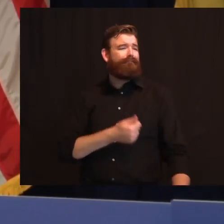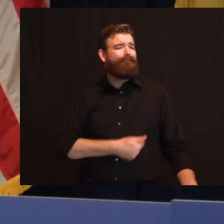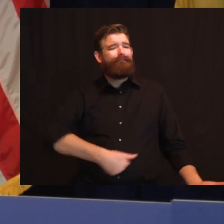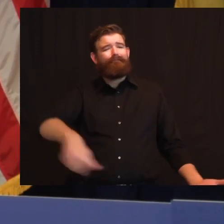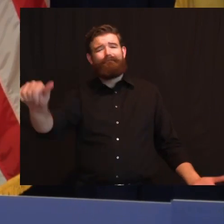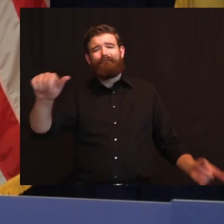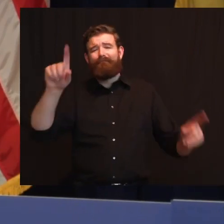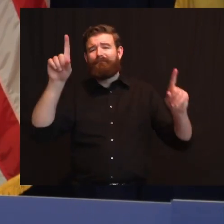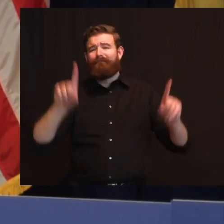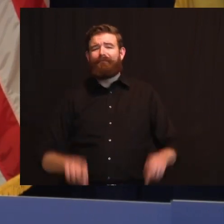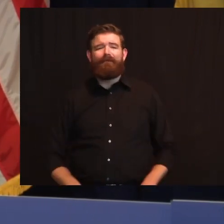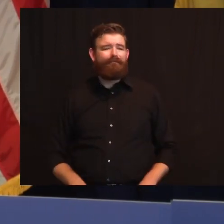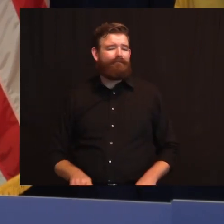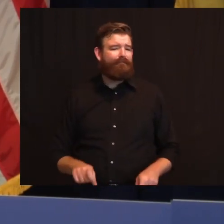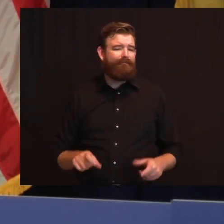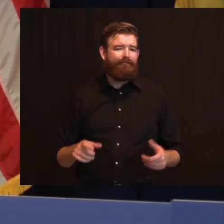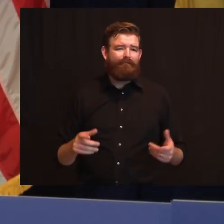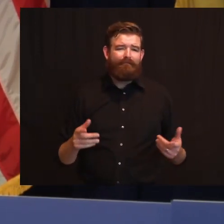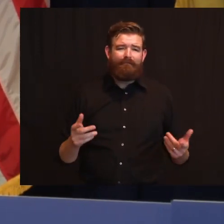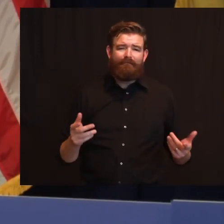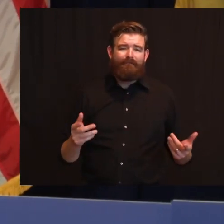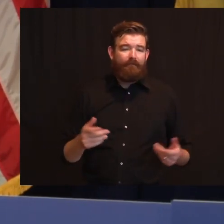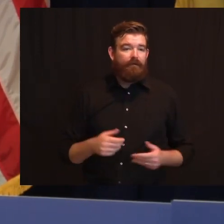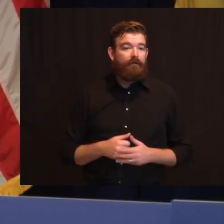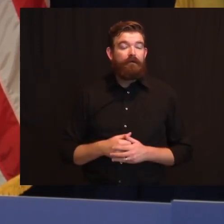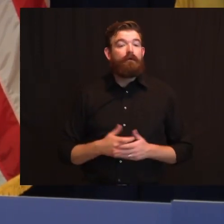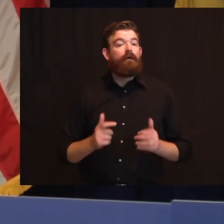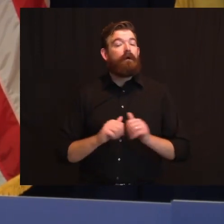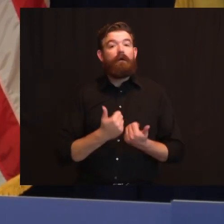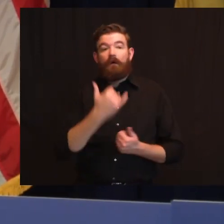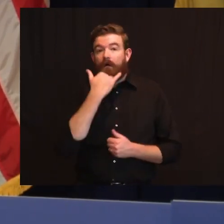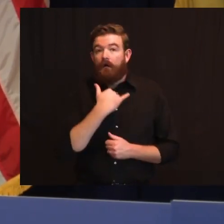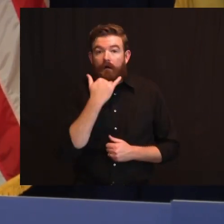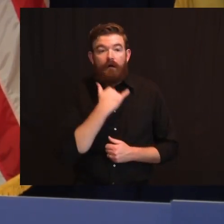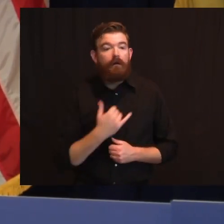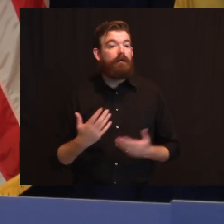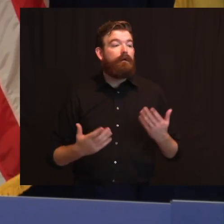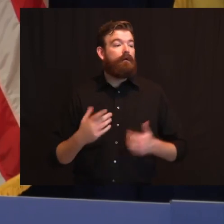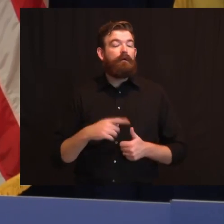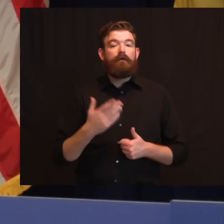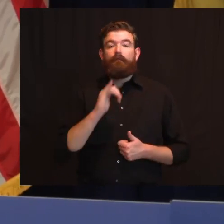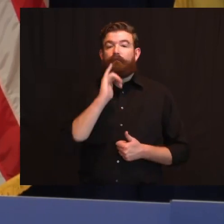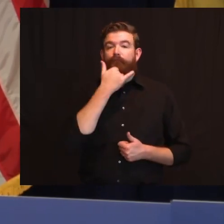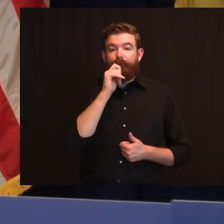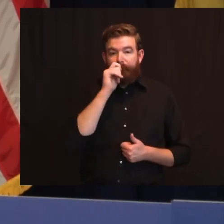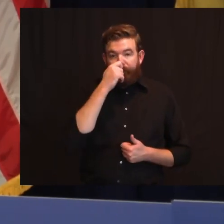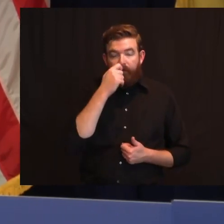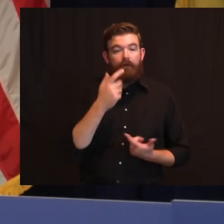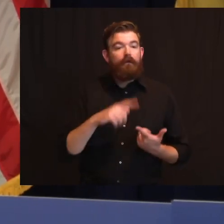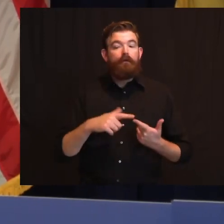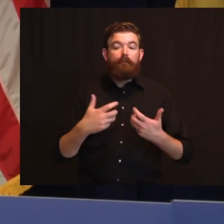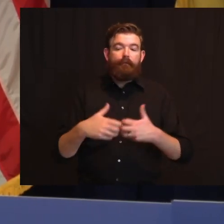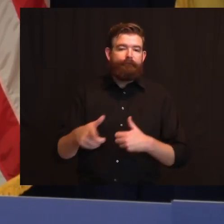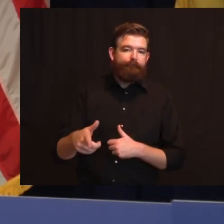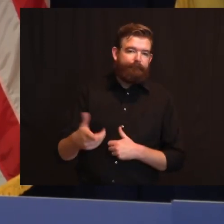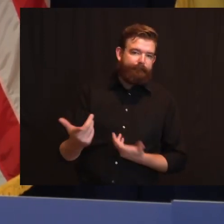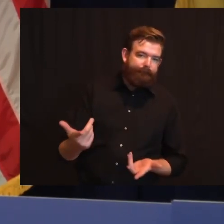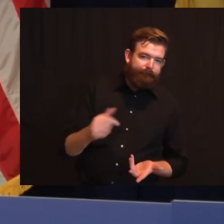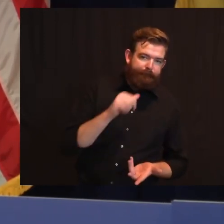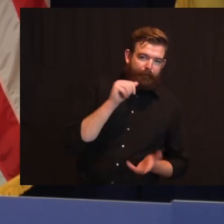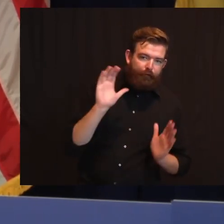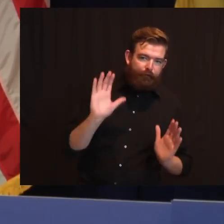collects the specimen to the way it's processed in the lab to problems with the machine and all that sort of stuff can occasionally, and on the tests that